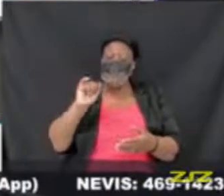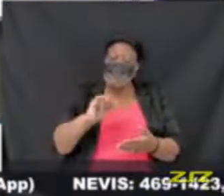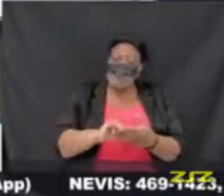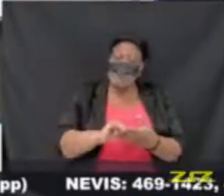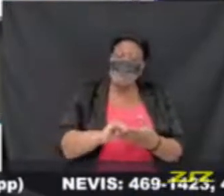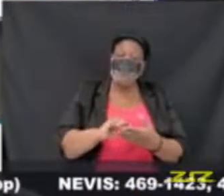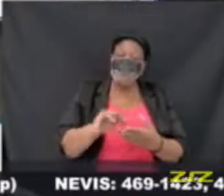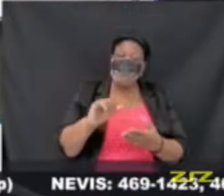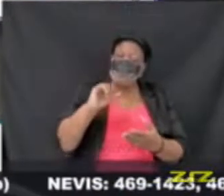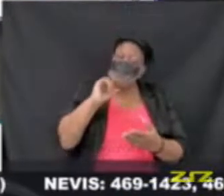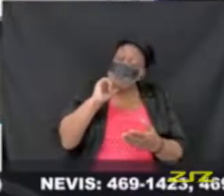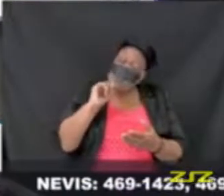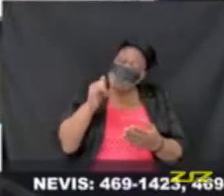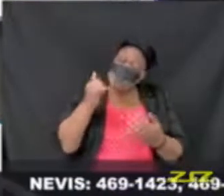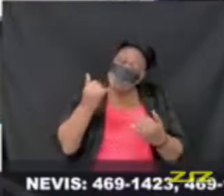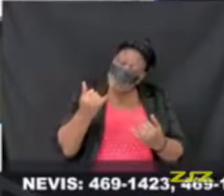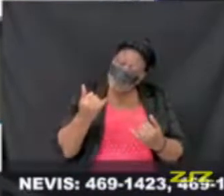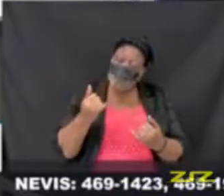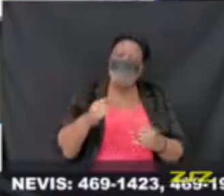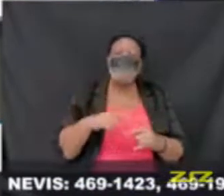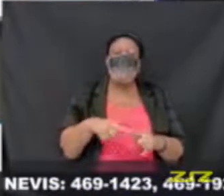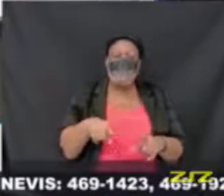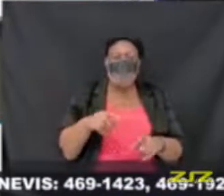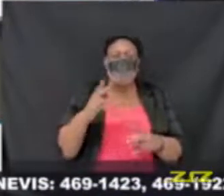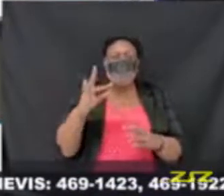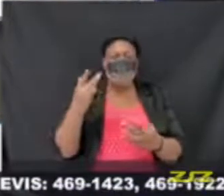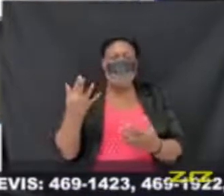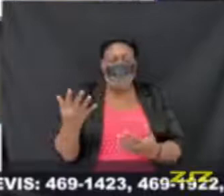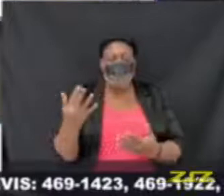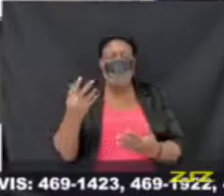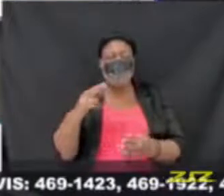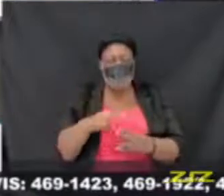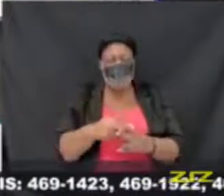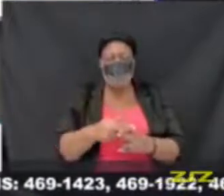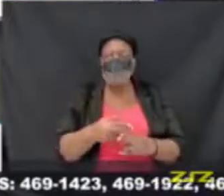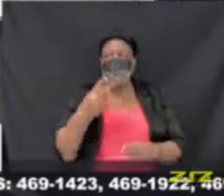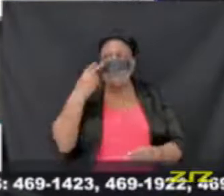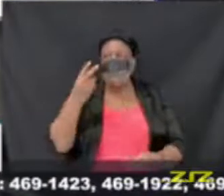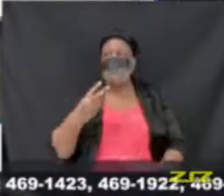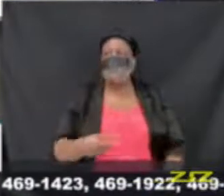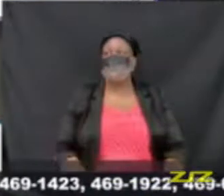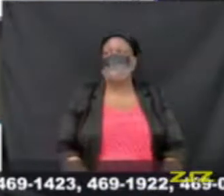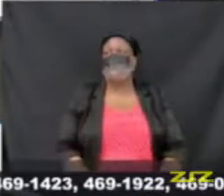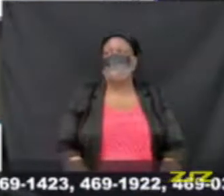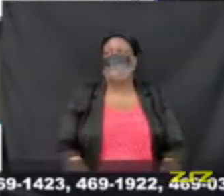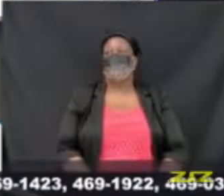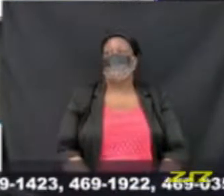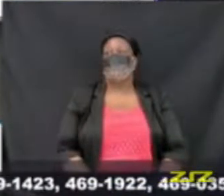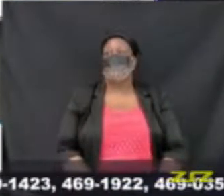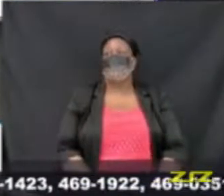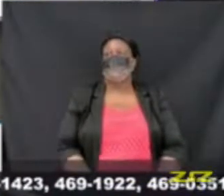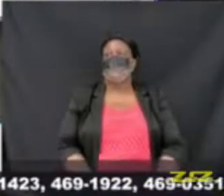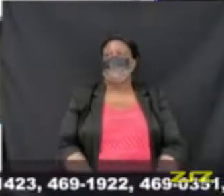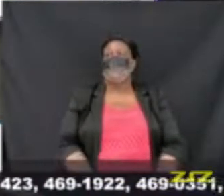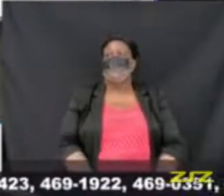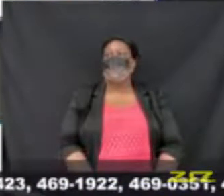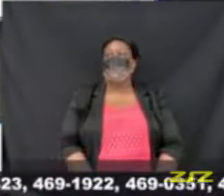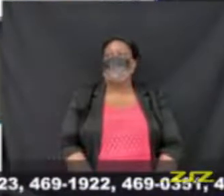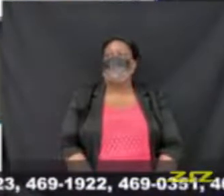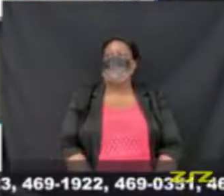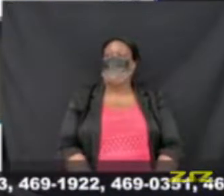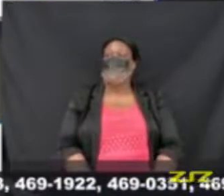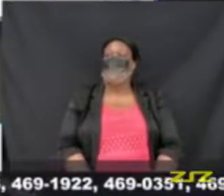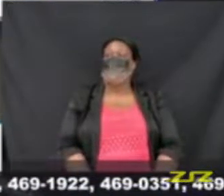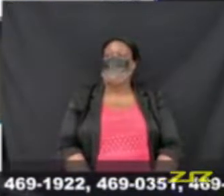in the Federation right now. And we are going to take a balanced approach. I was just on the phone with the Honorable Sean K. Richards, the Deputy Acting